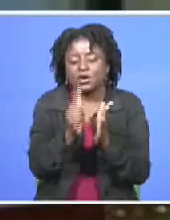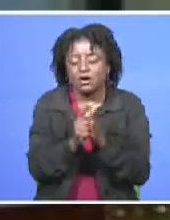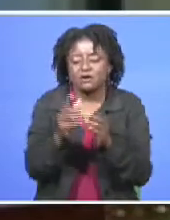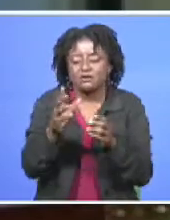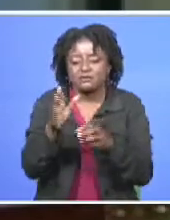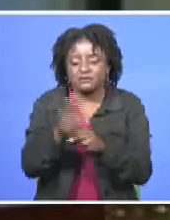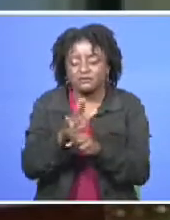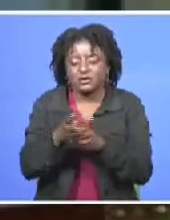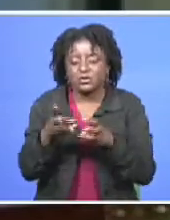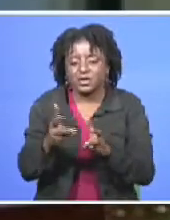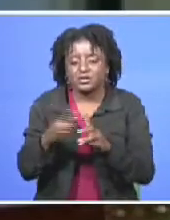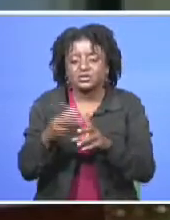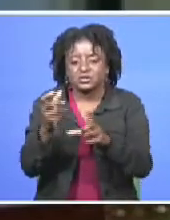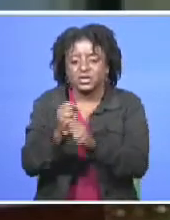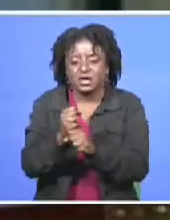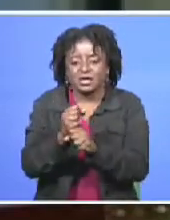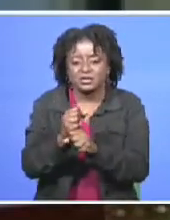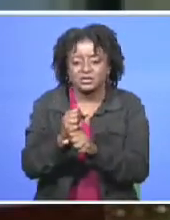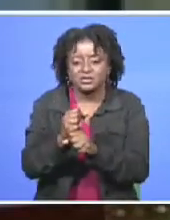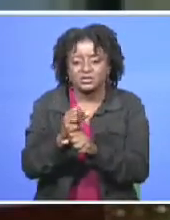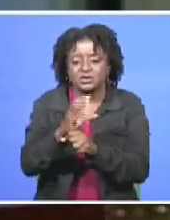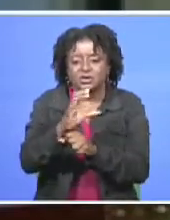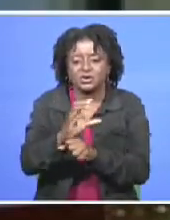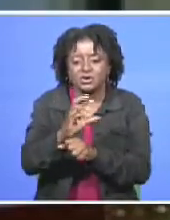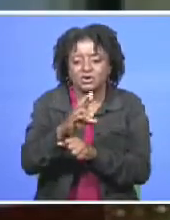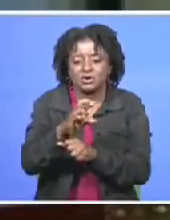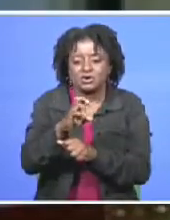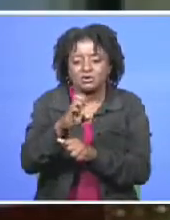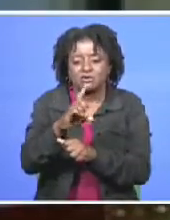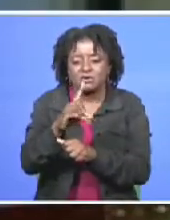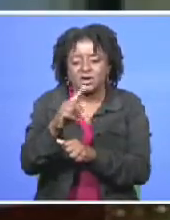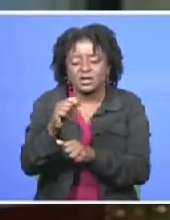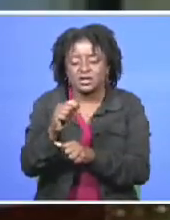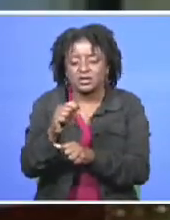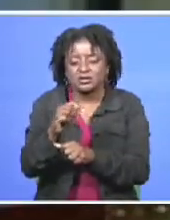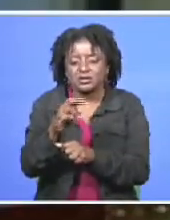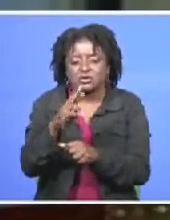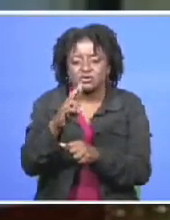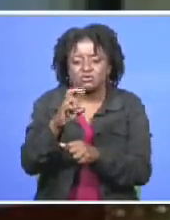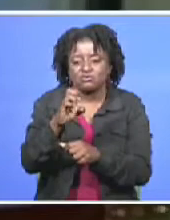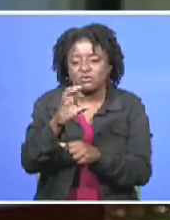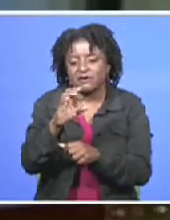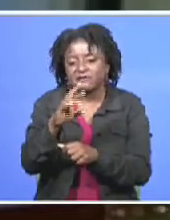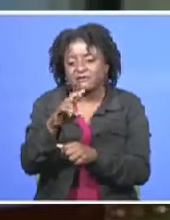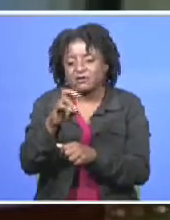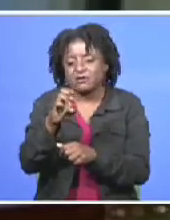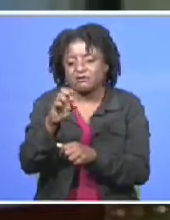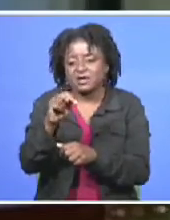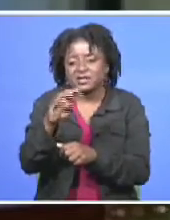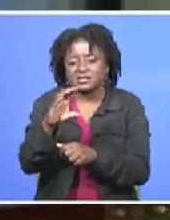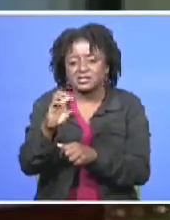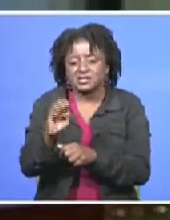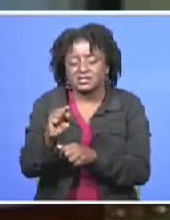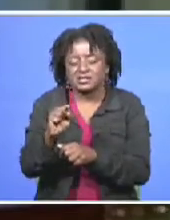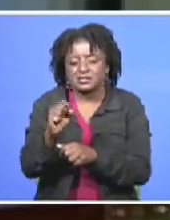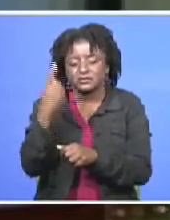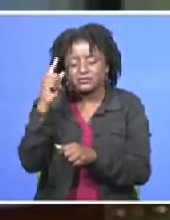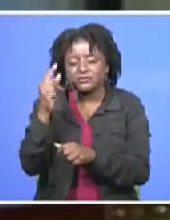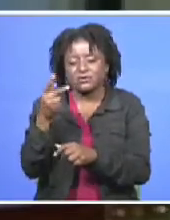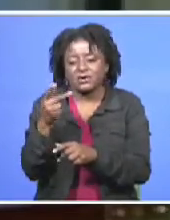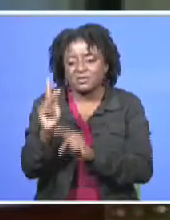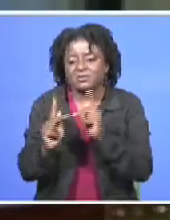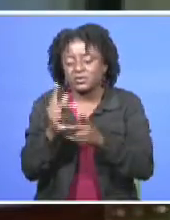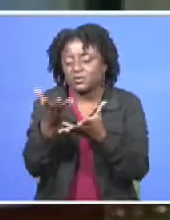to obtain credit references in relation to prospective borrowers. The intent is to avoid any